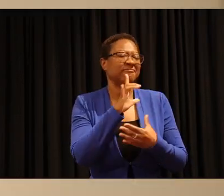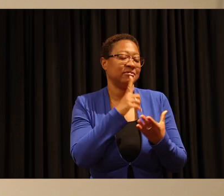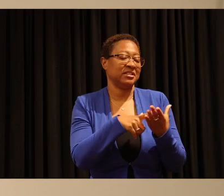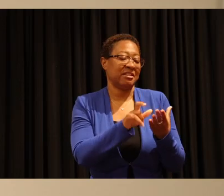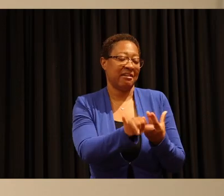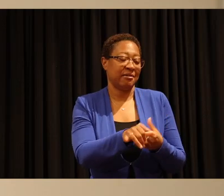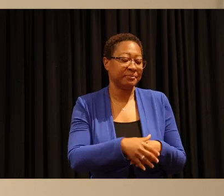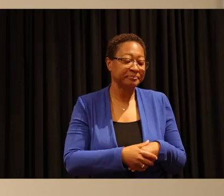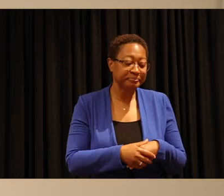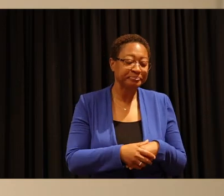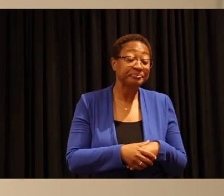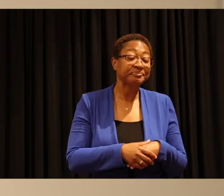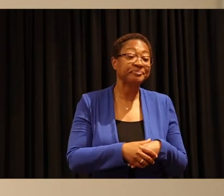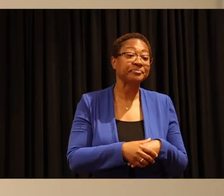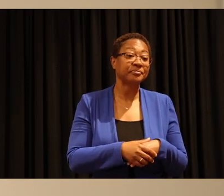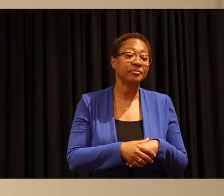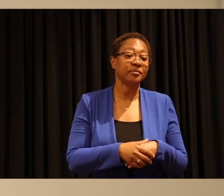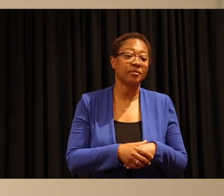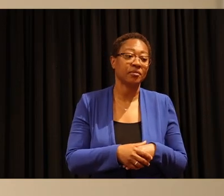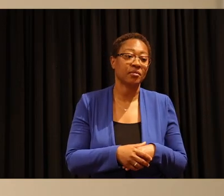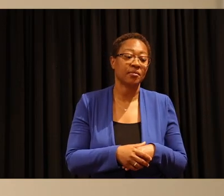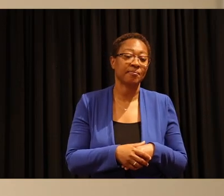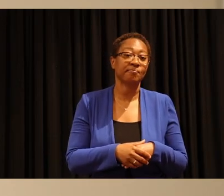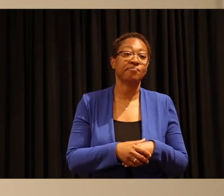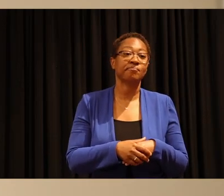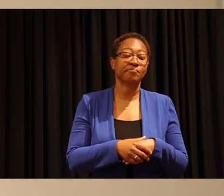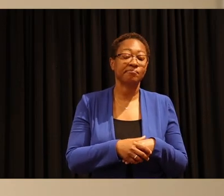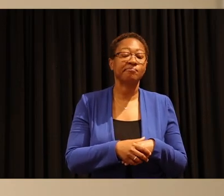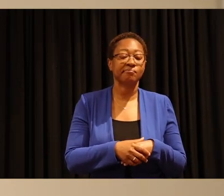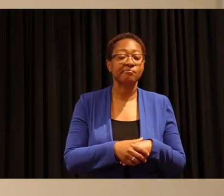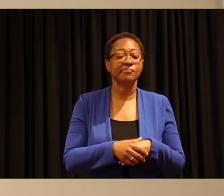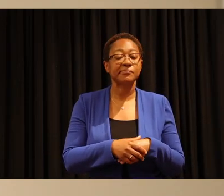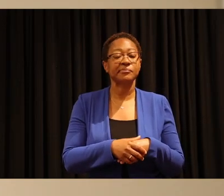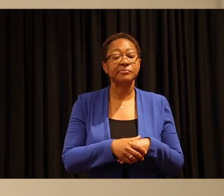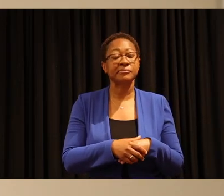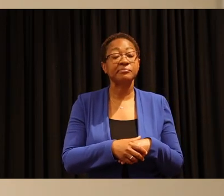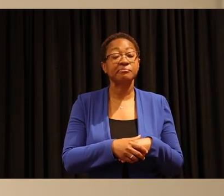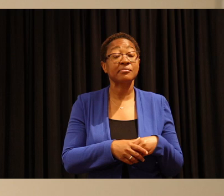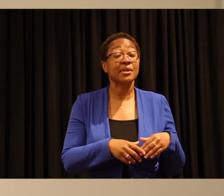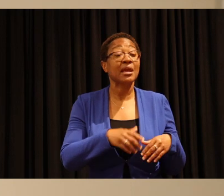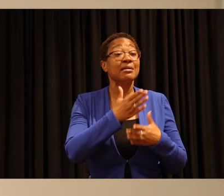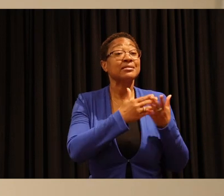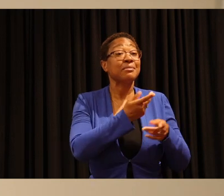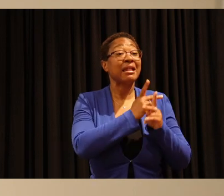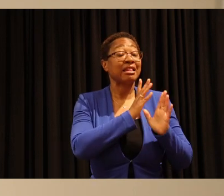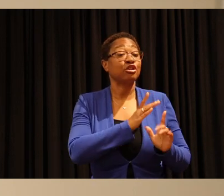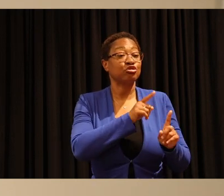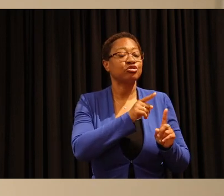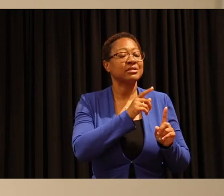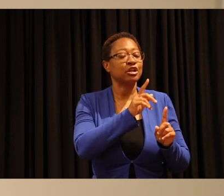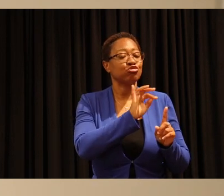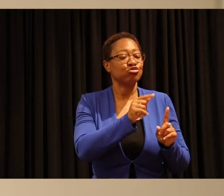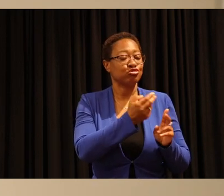with some of the tools that lenders are using, we're using to